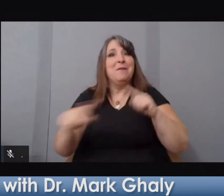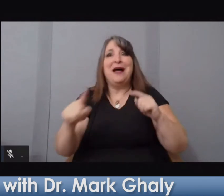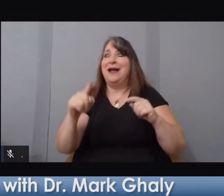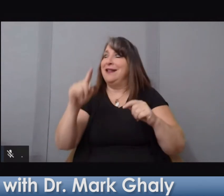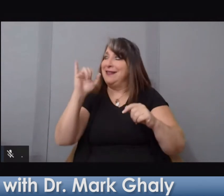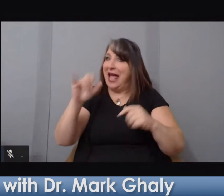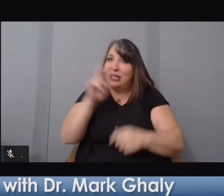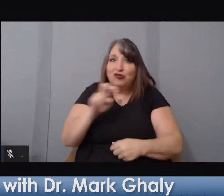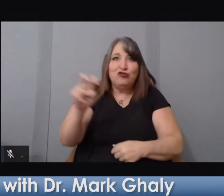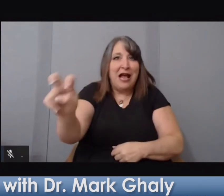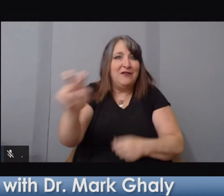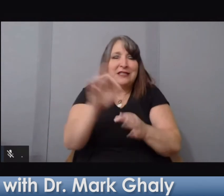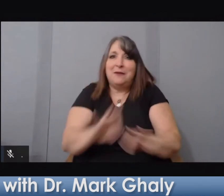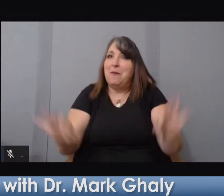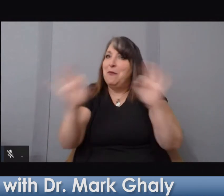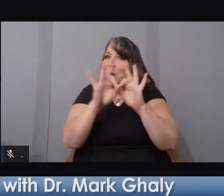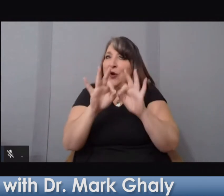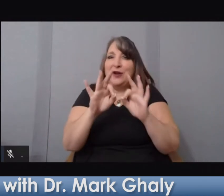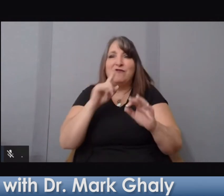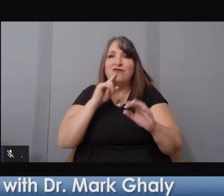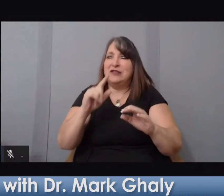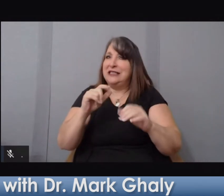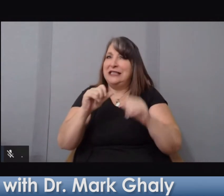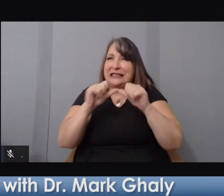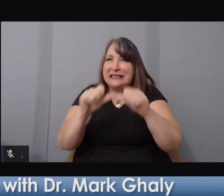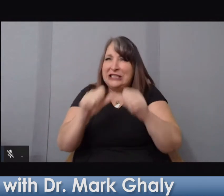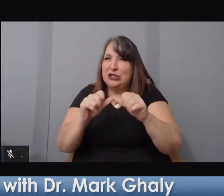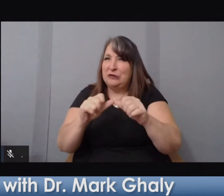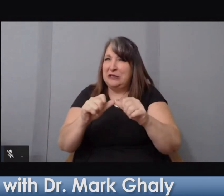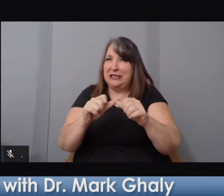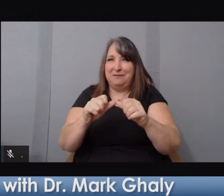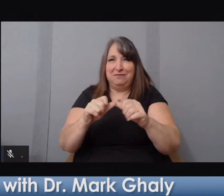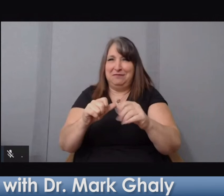up. Brody Levesque, Los Angeles Blade.